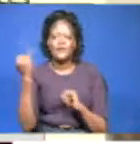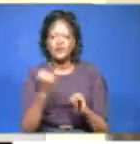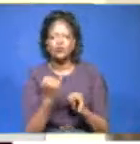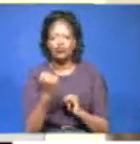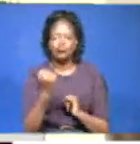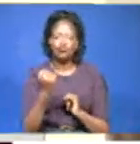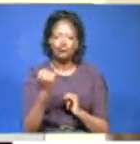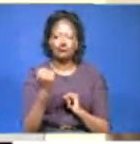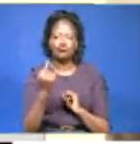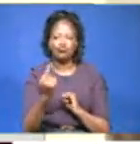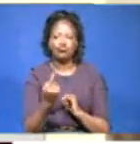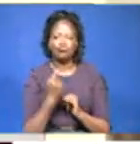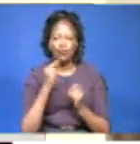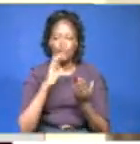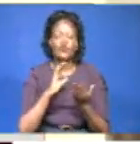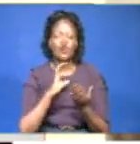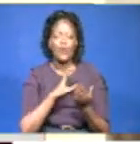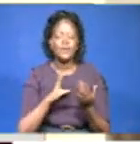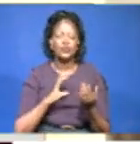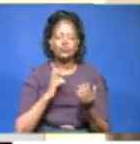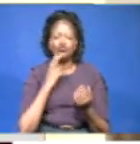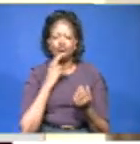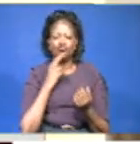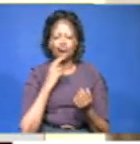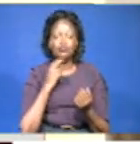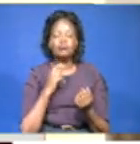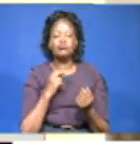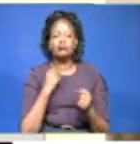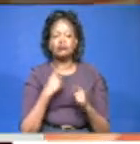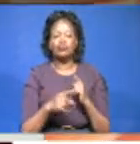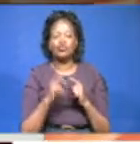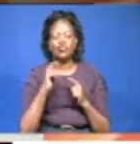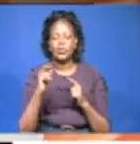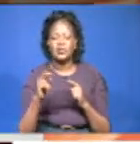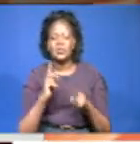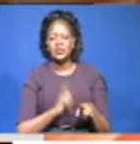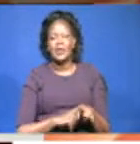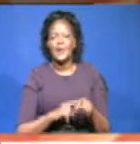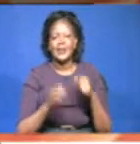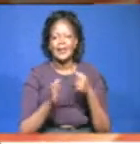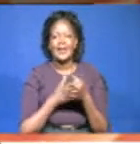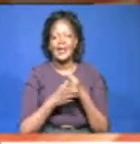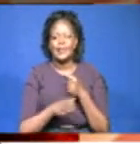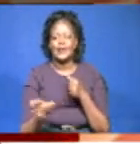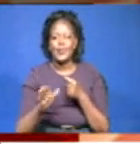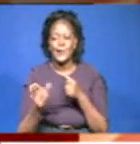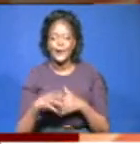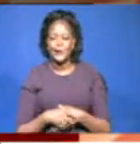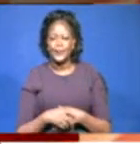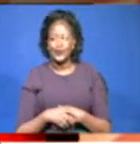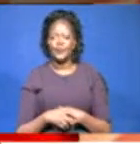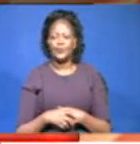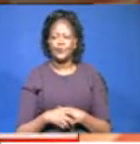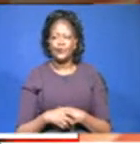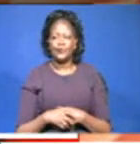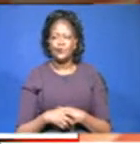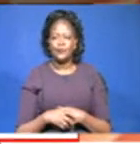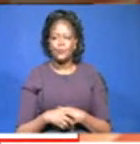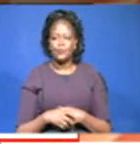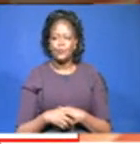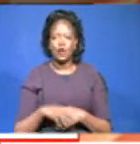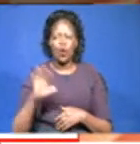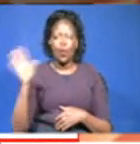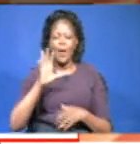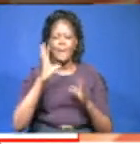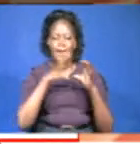the Commission on Tuesday, November 1st, 2022, at 9 a.m. Now in other news, Wiper party